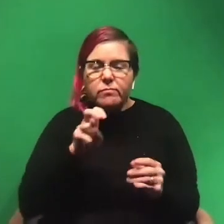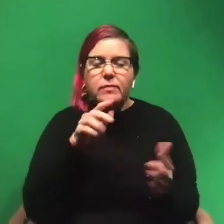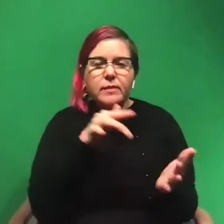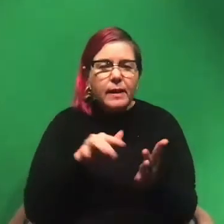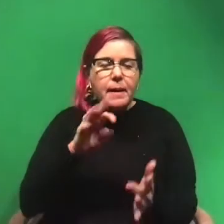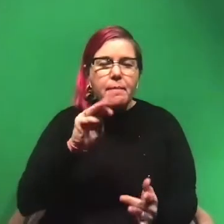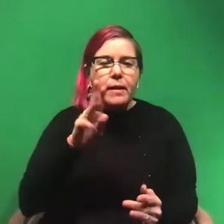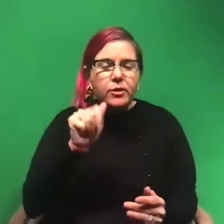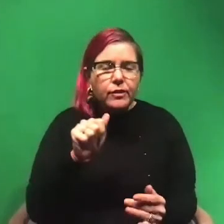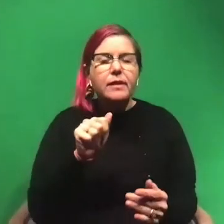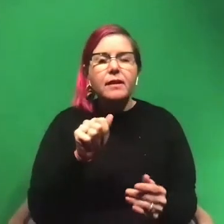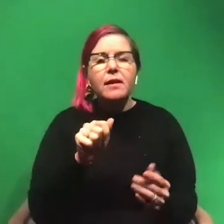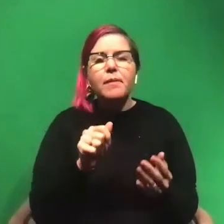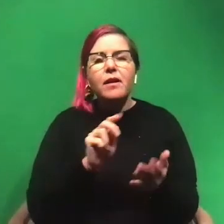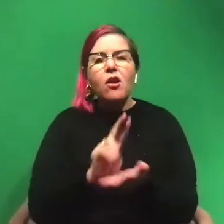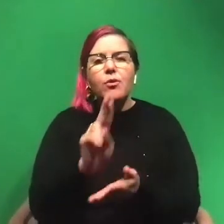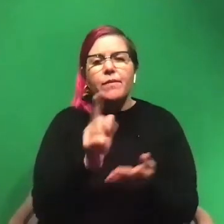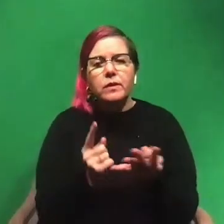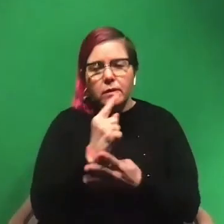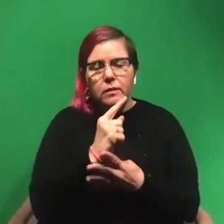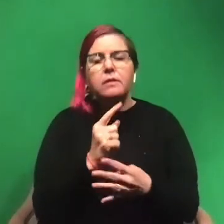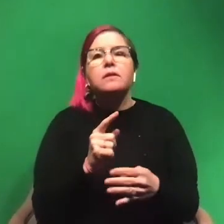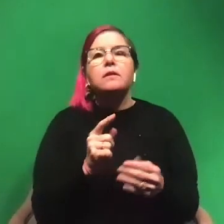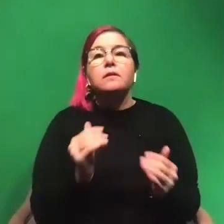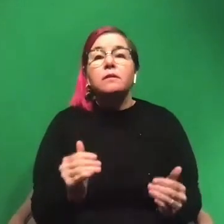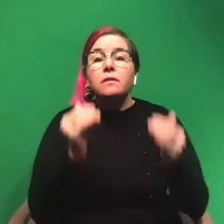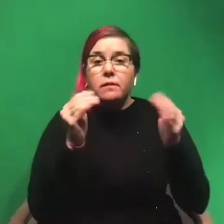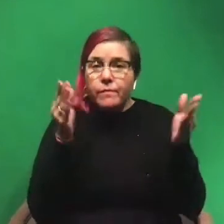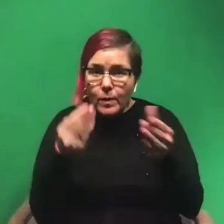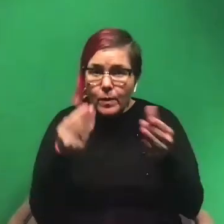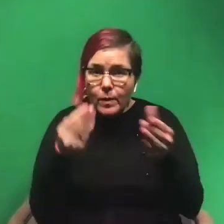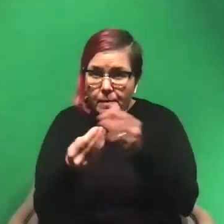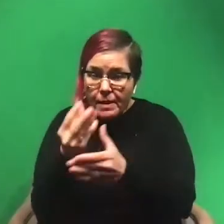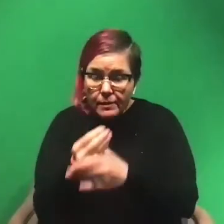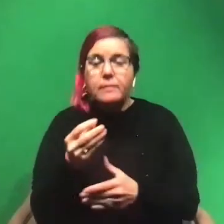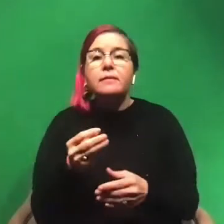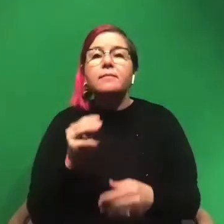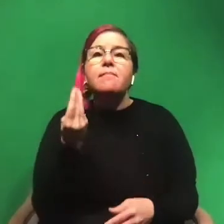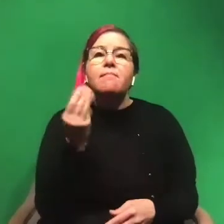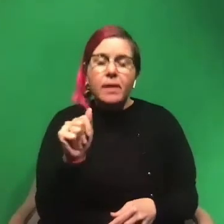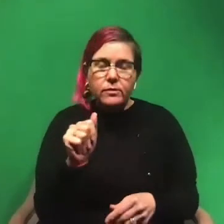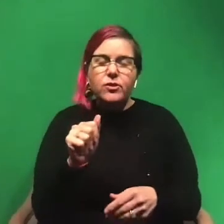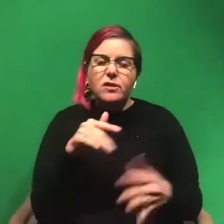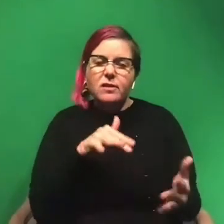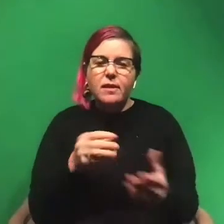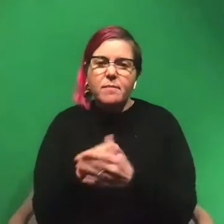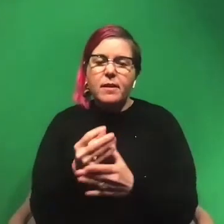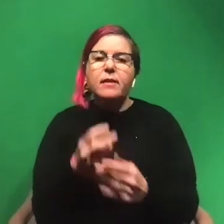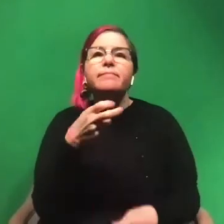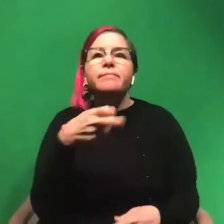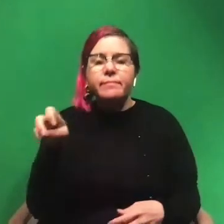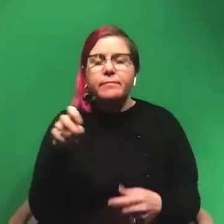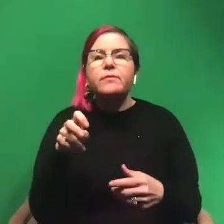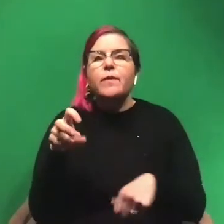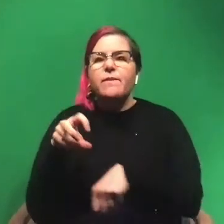fermentation back in undergrad. Then I went on to studying plants for a while, did my master's studying plants. And then I switched to studying